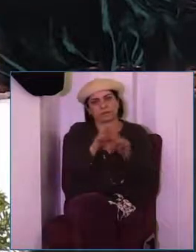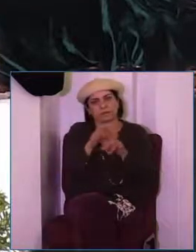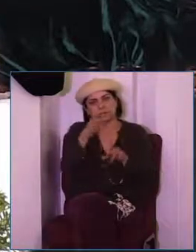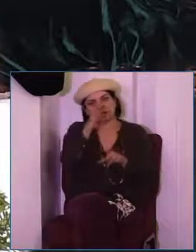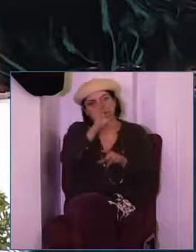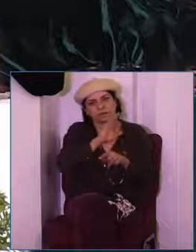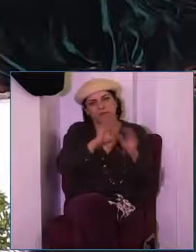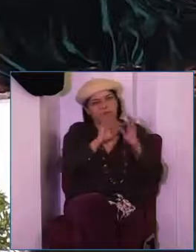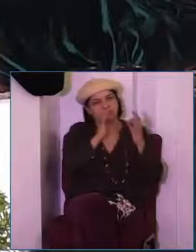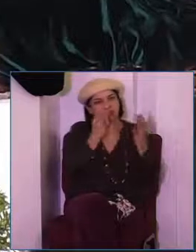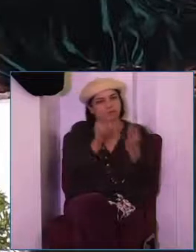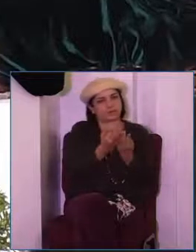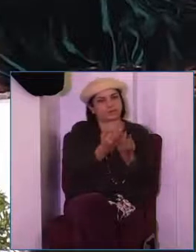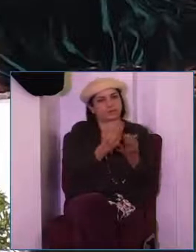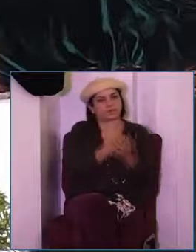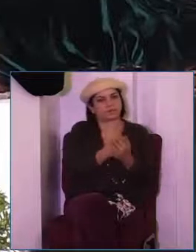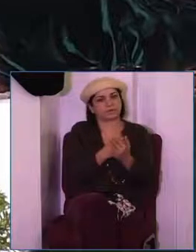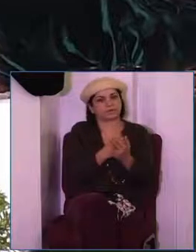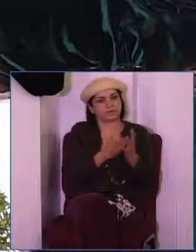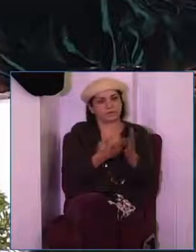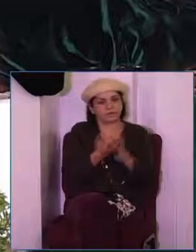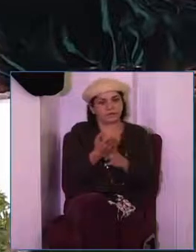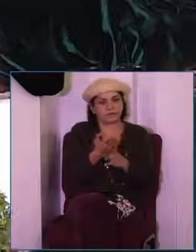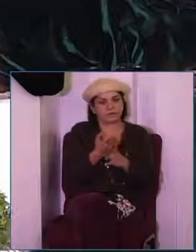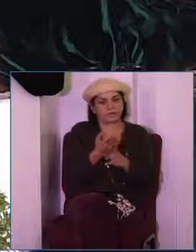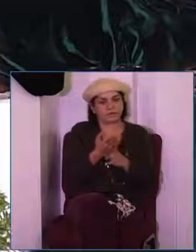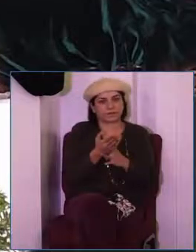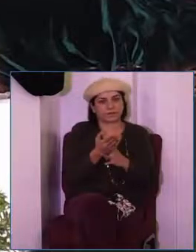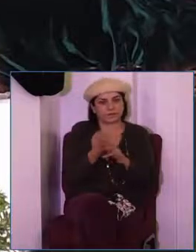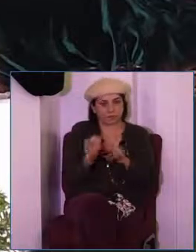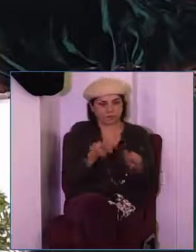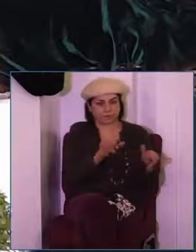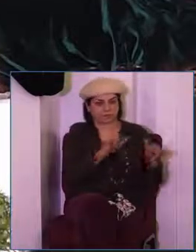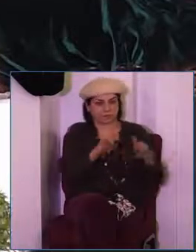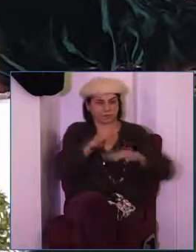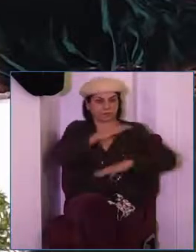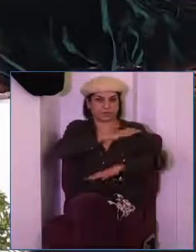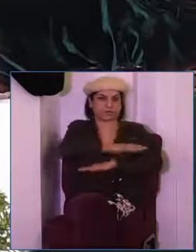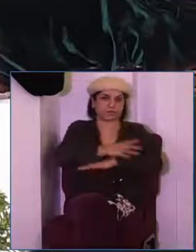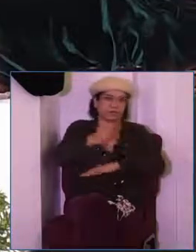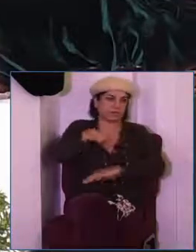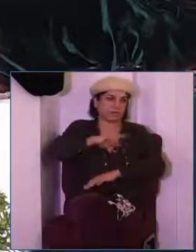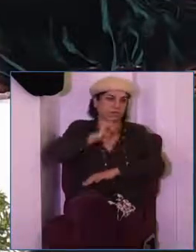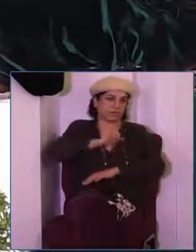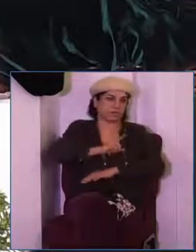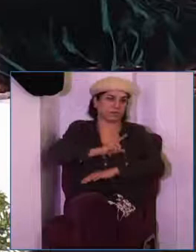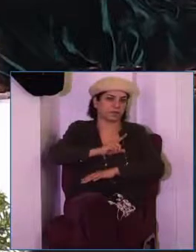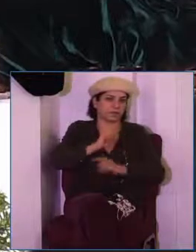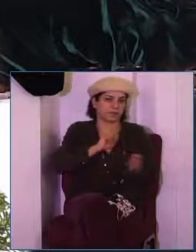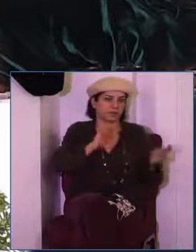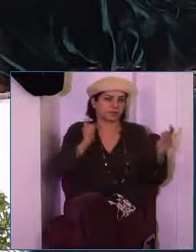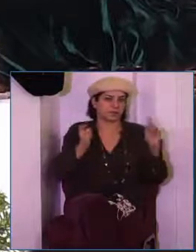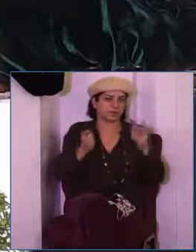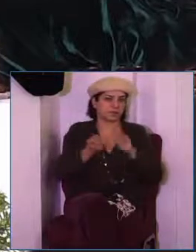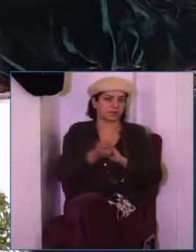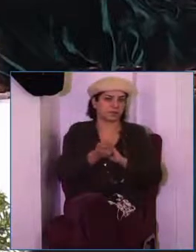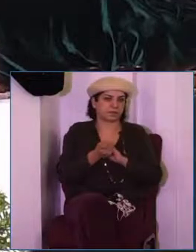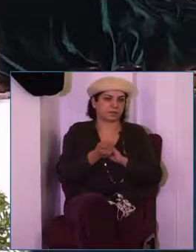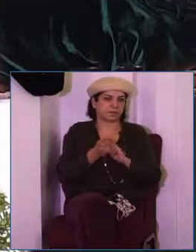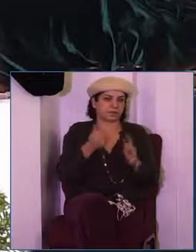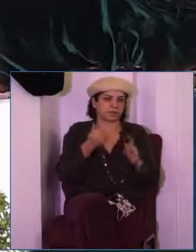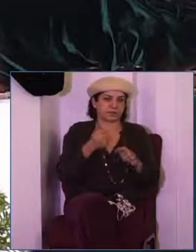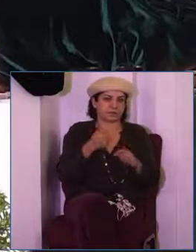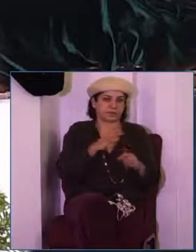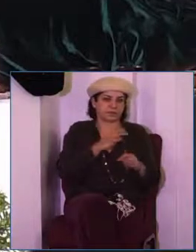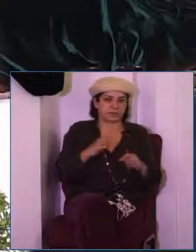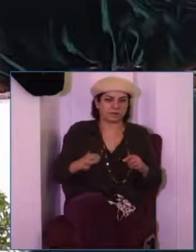family. And through this common table, we are transformed into Christ's